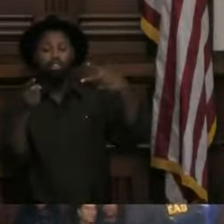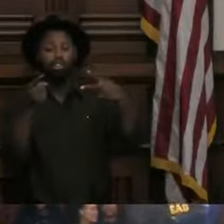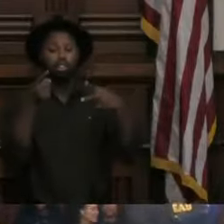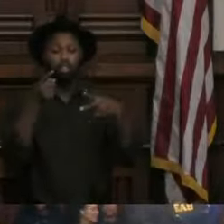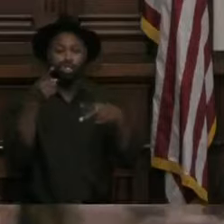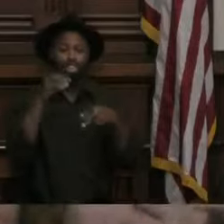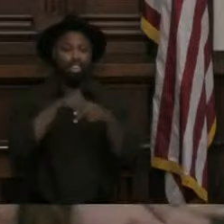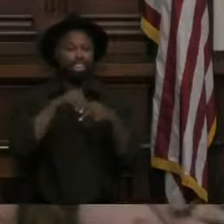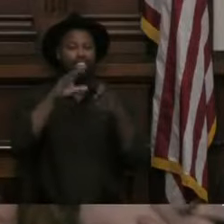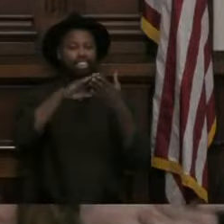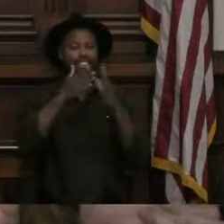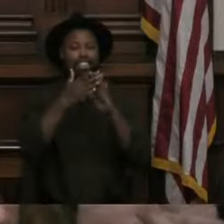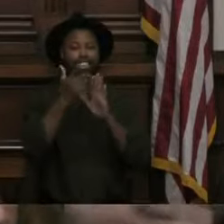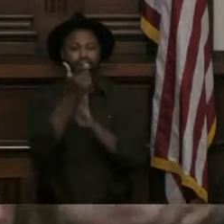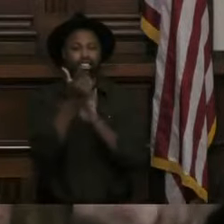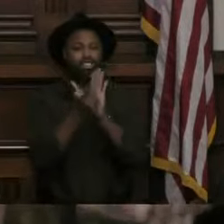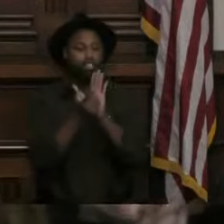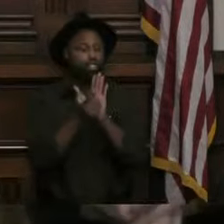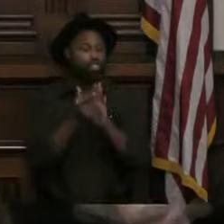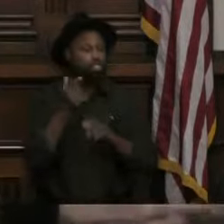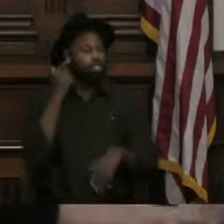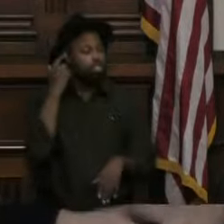administration.